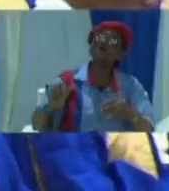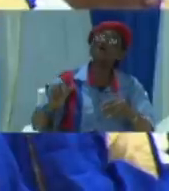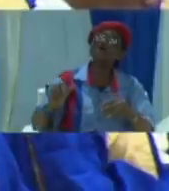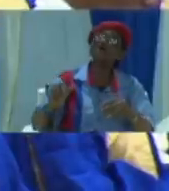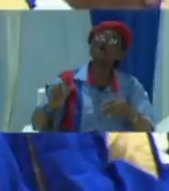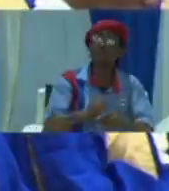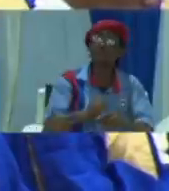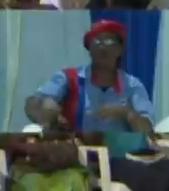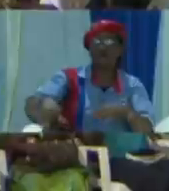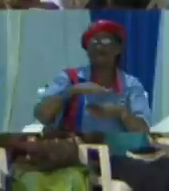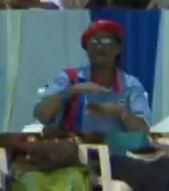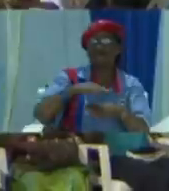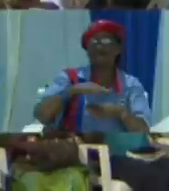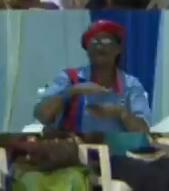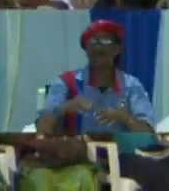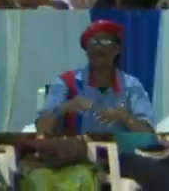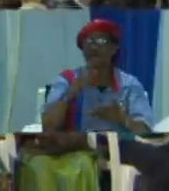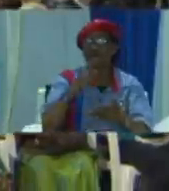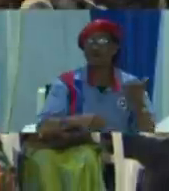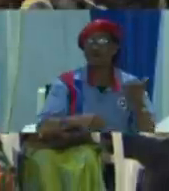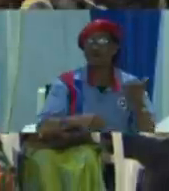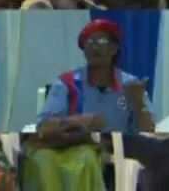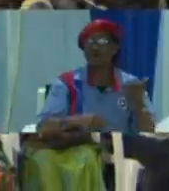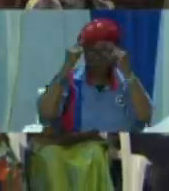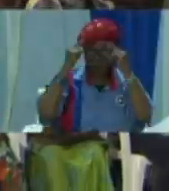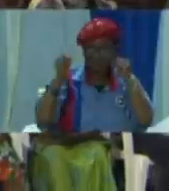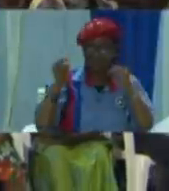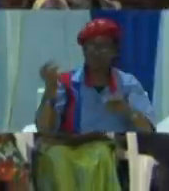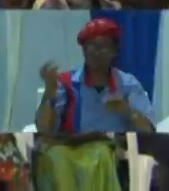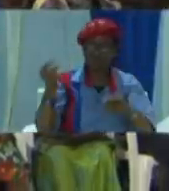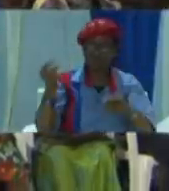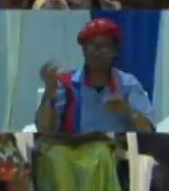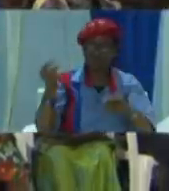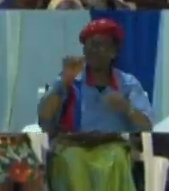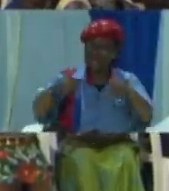And what Moses had not been able to do,